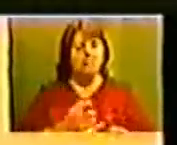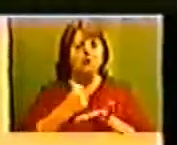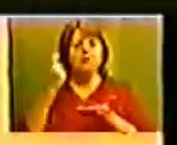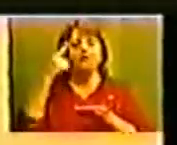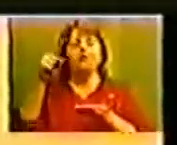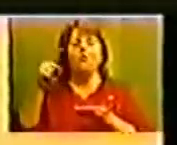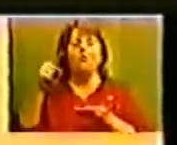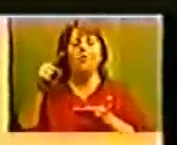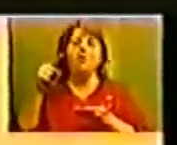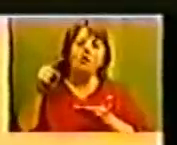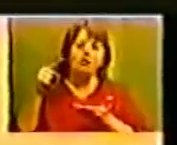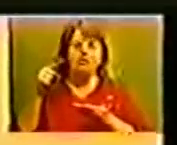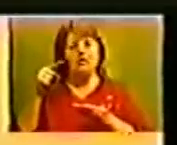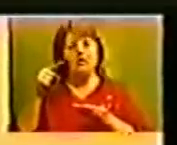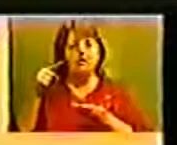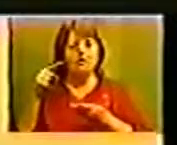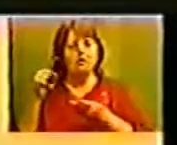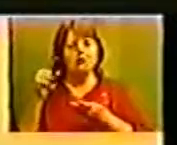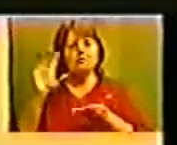opportunity for